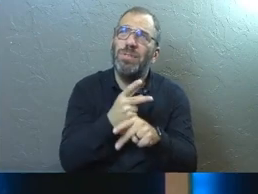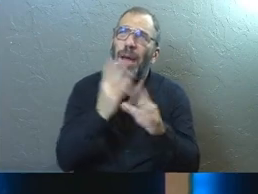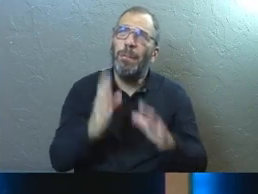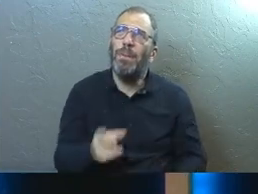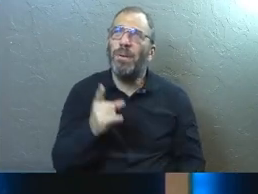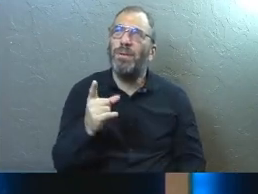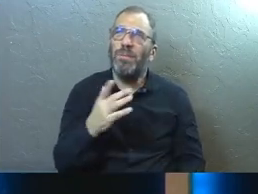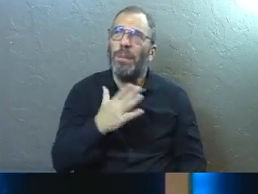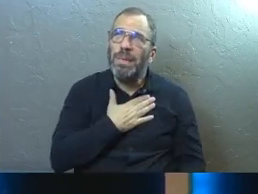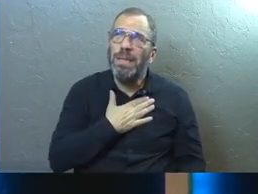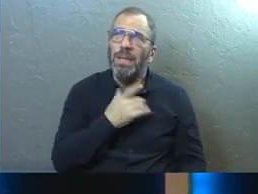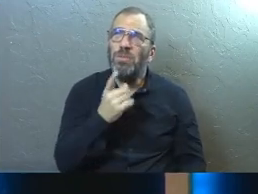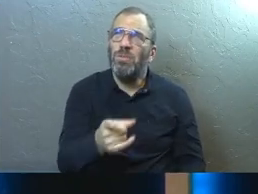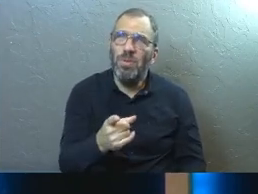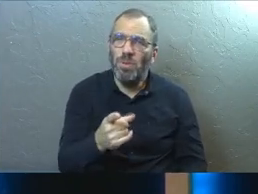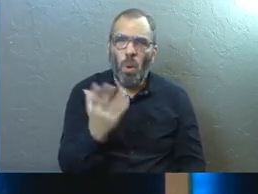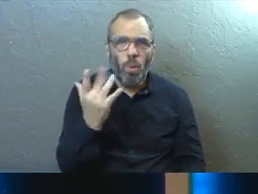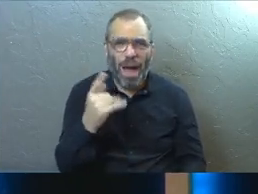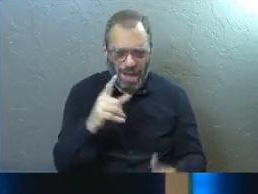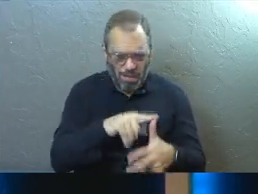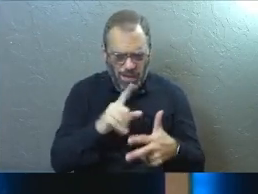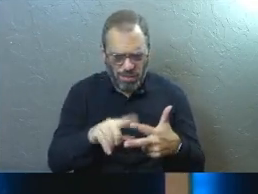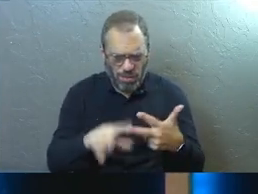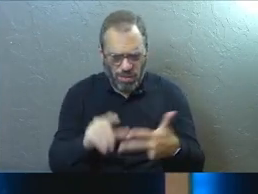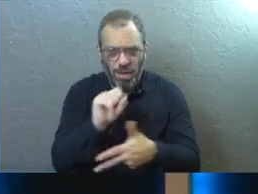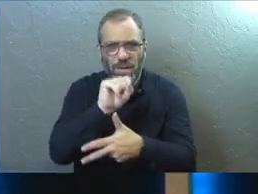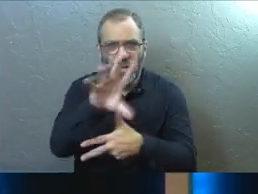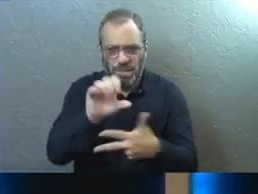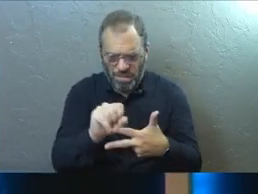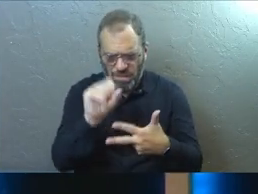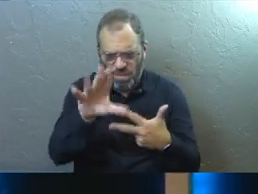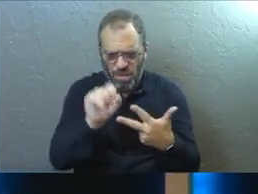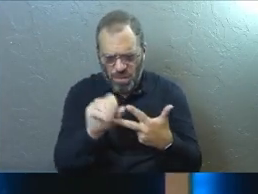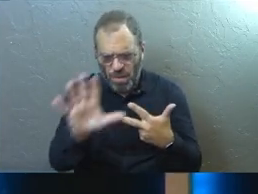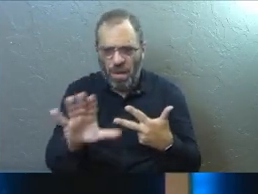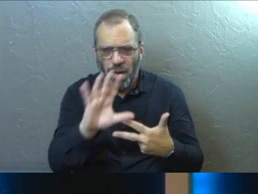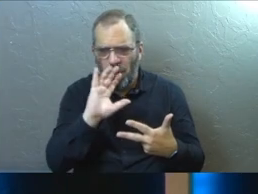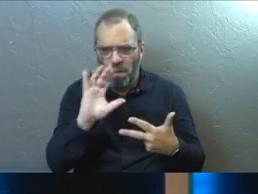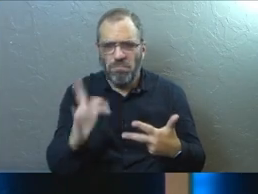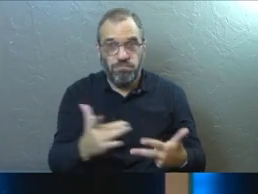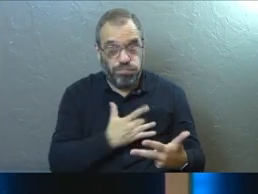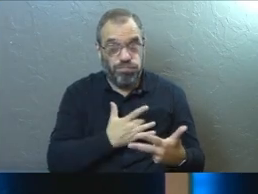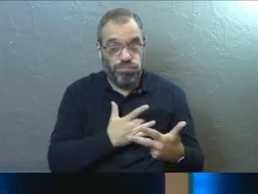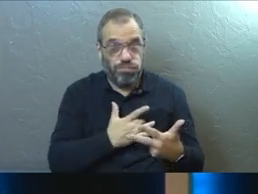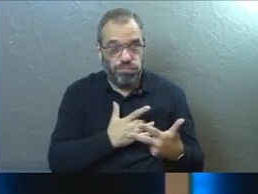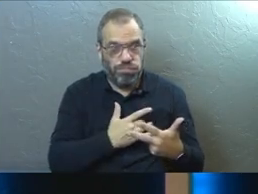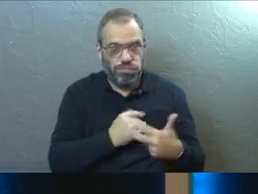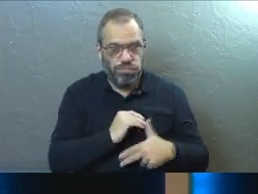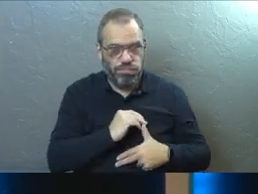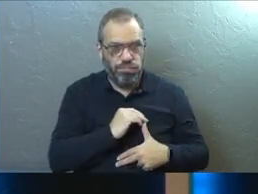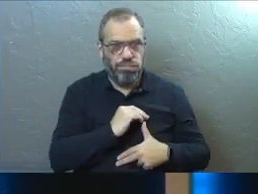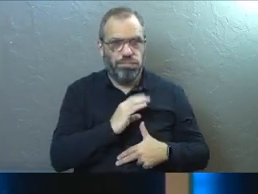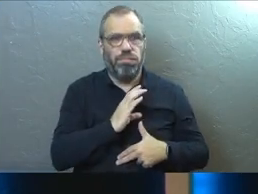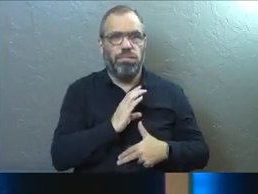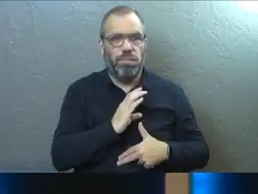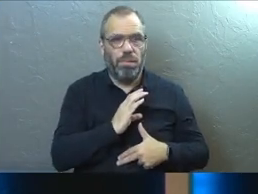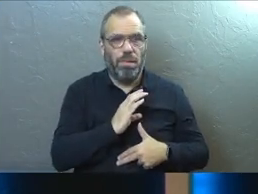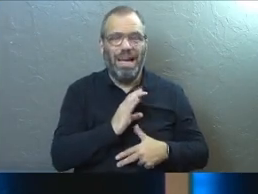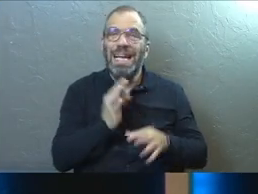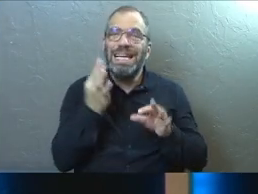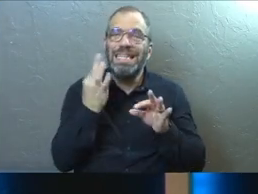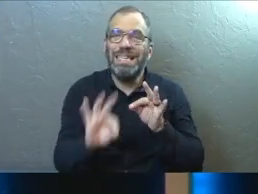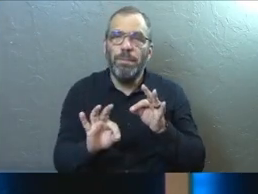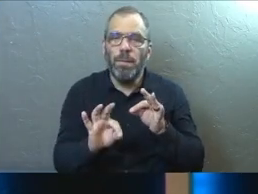does for us. And I bring those things out because I think what they do is build in us, if we'll let it, that simple but